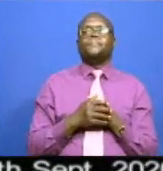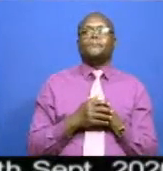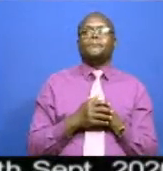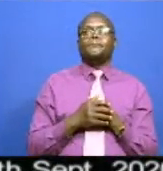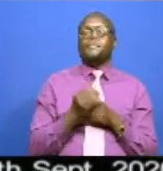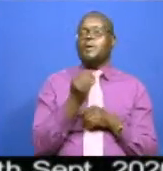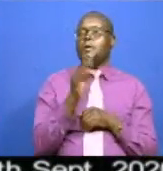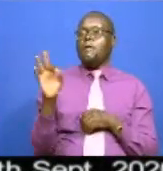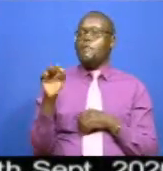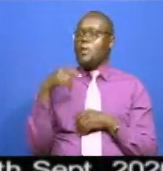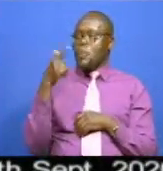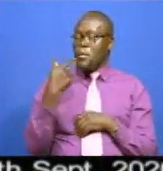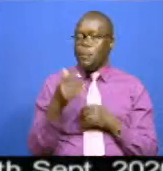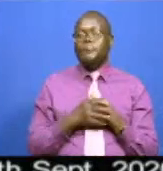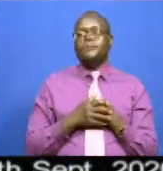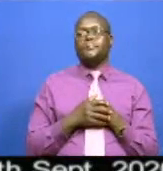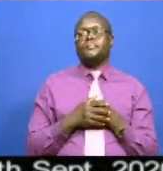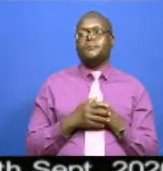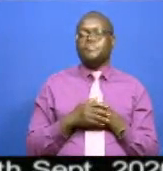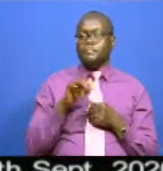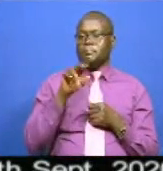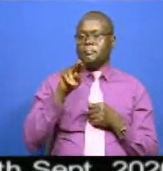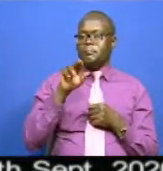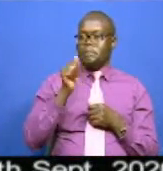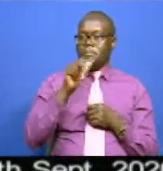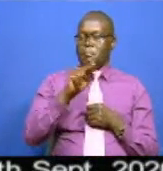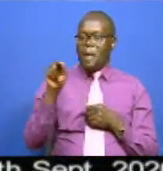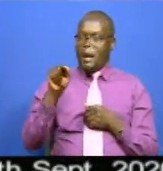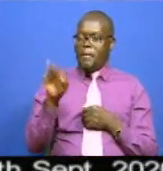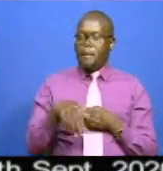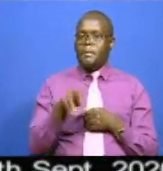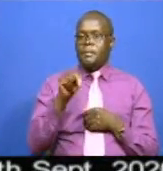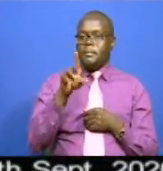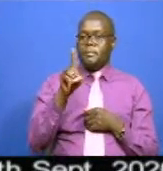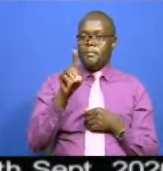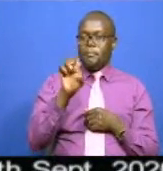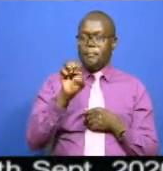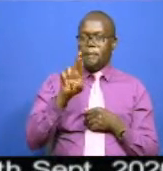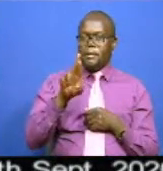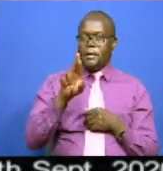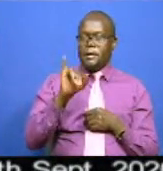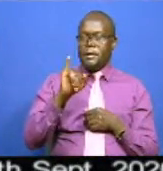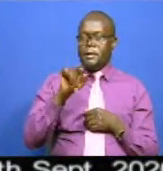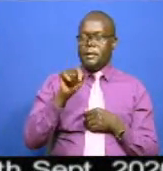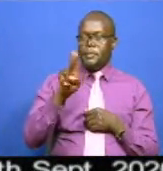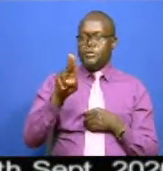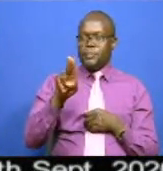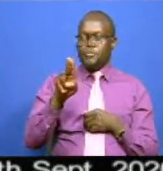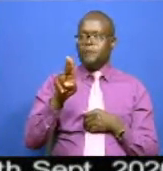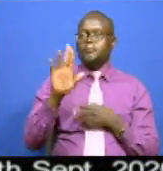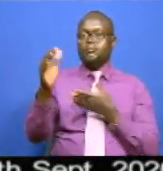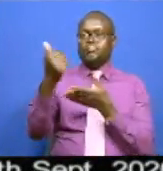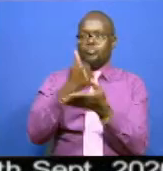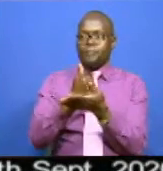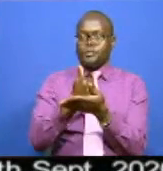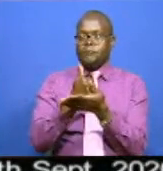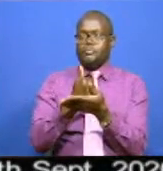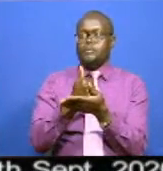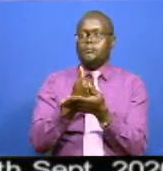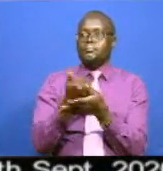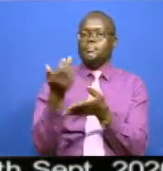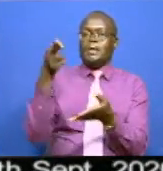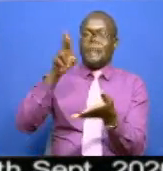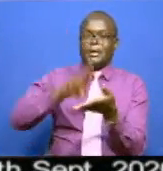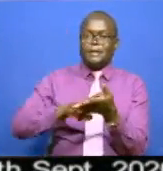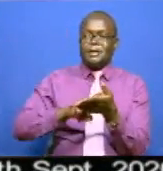of Ms. Anne Dirito for the appointment of Registrar of